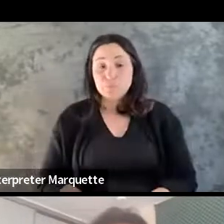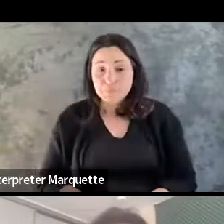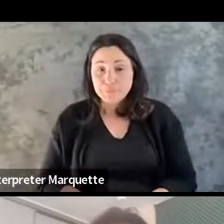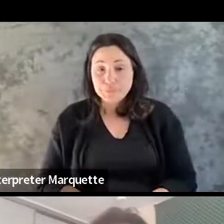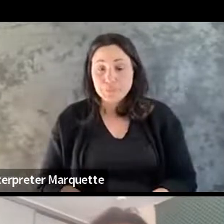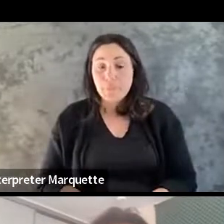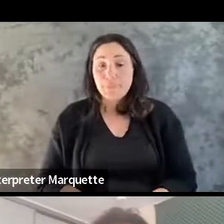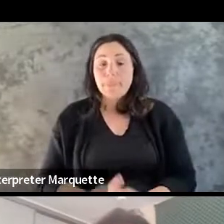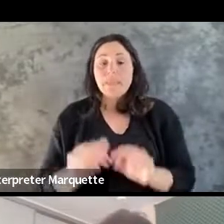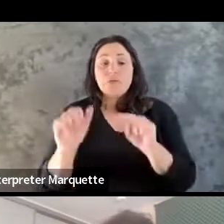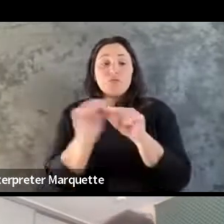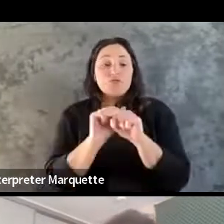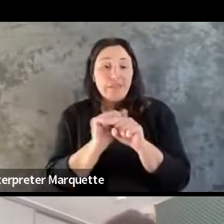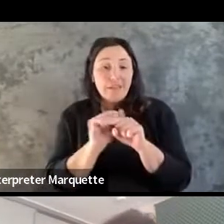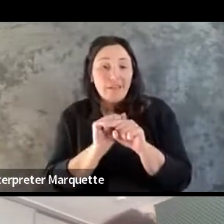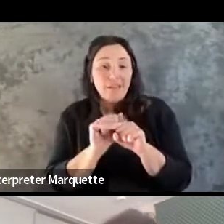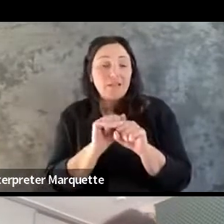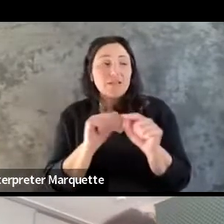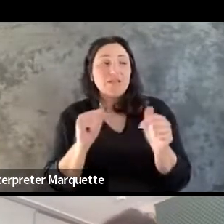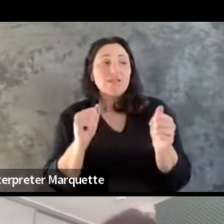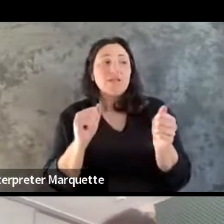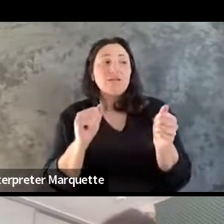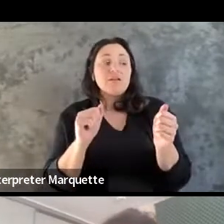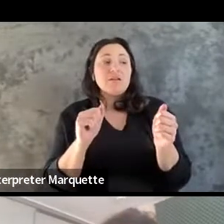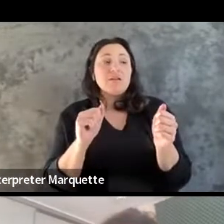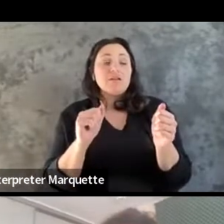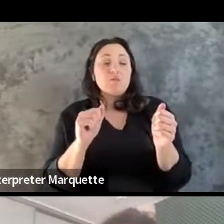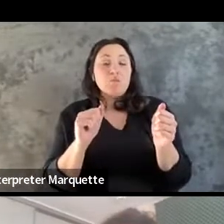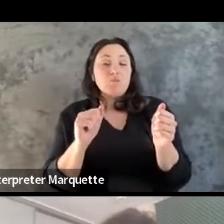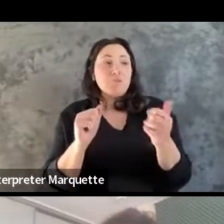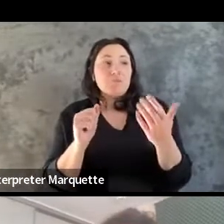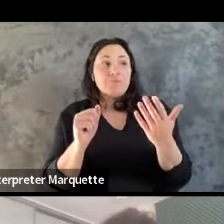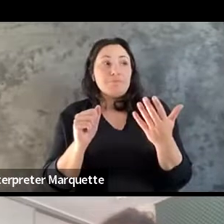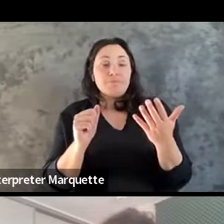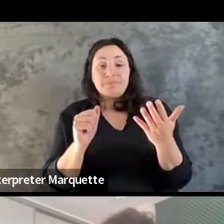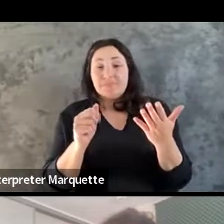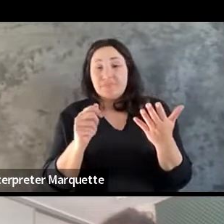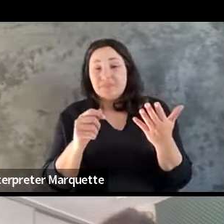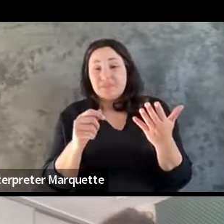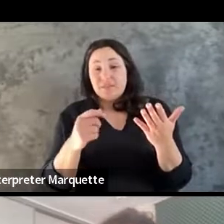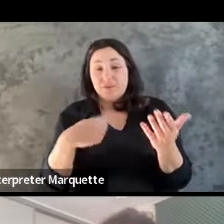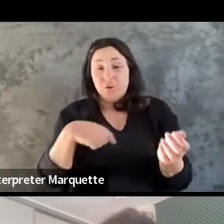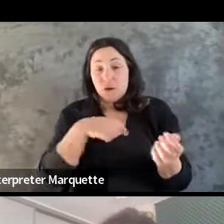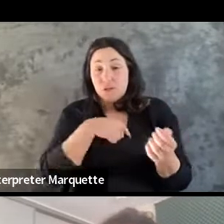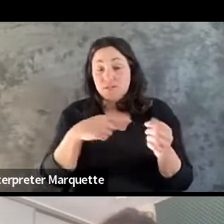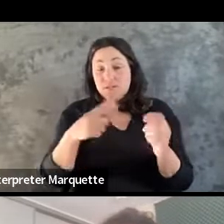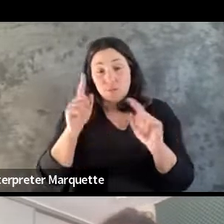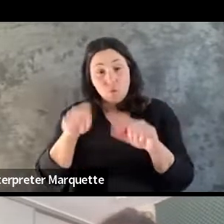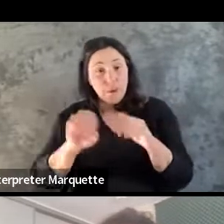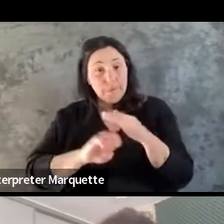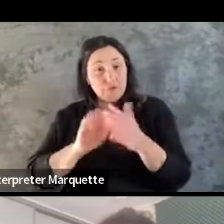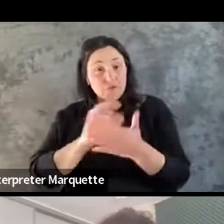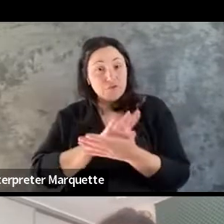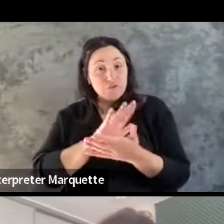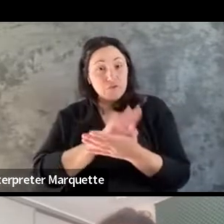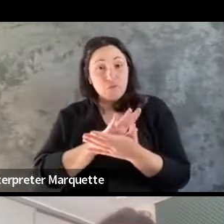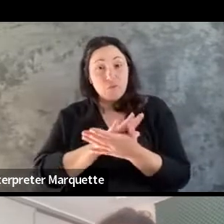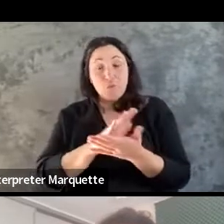train in that. We have our drills. We try, if you've ever been, for example, at the elementary school and you watch